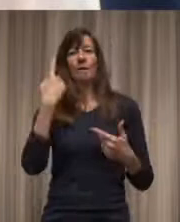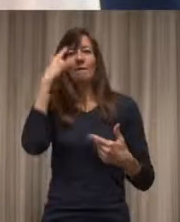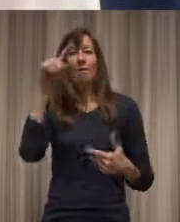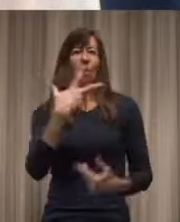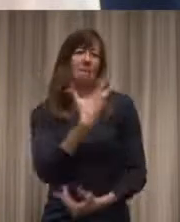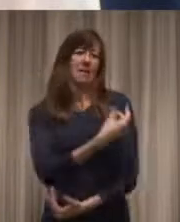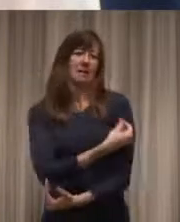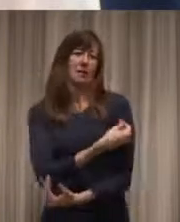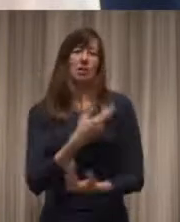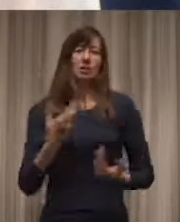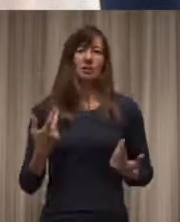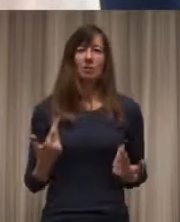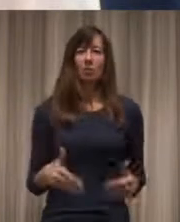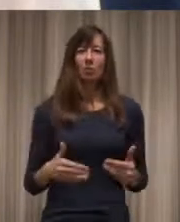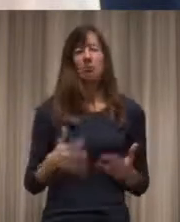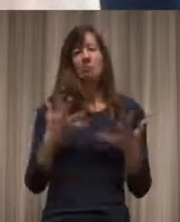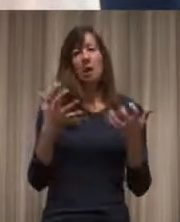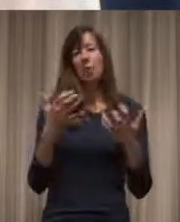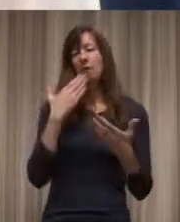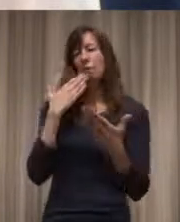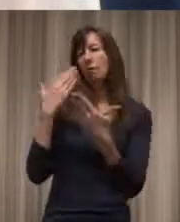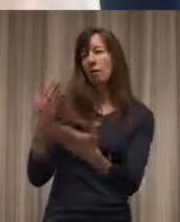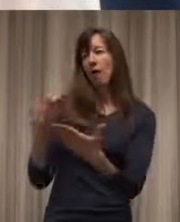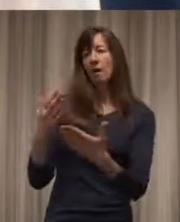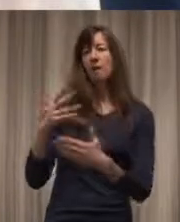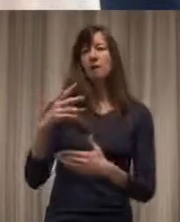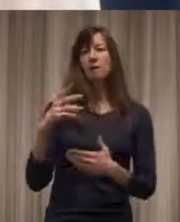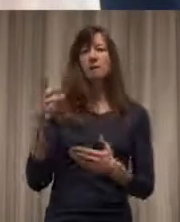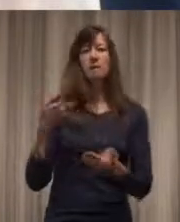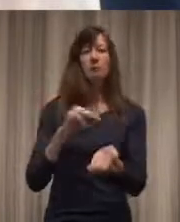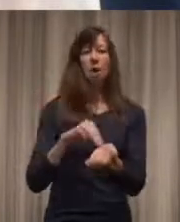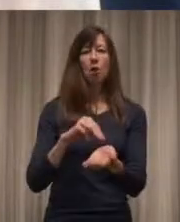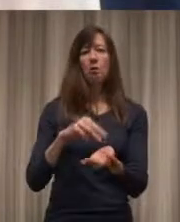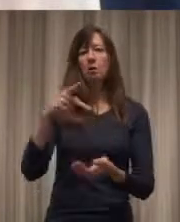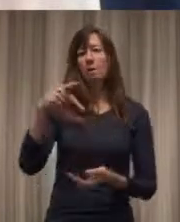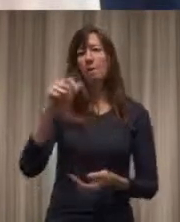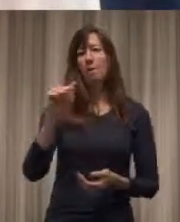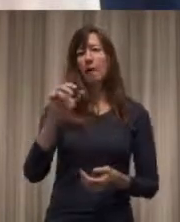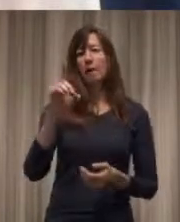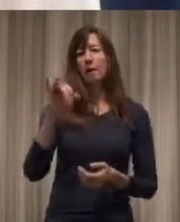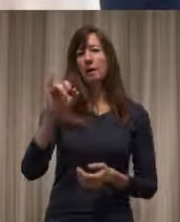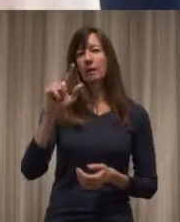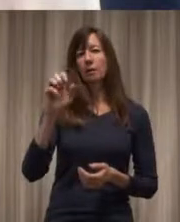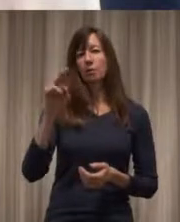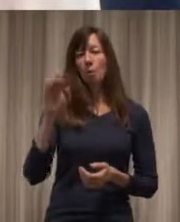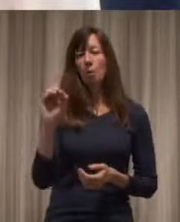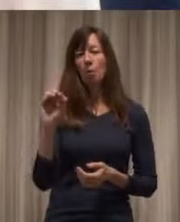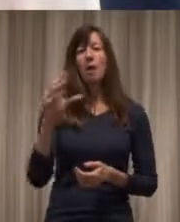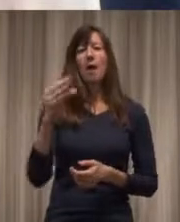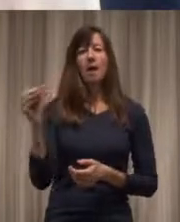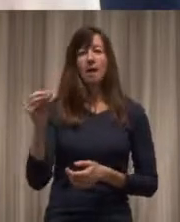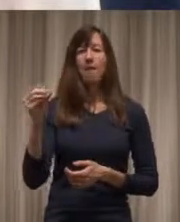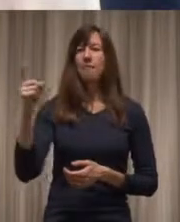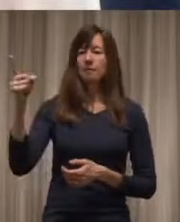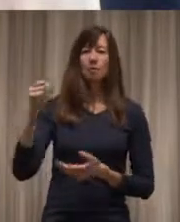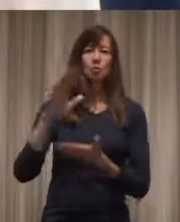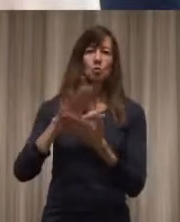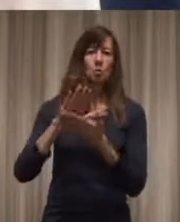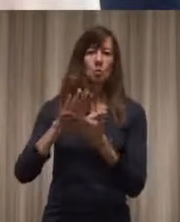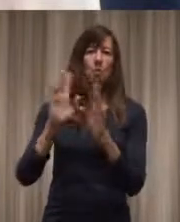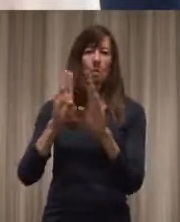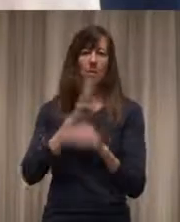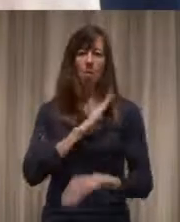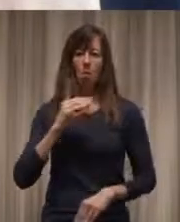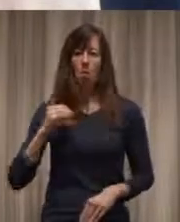board and the school district for their partnership on this, and of course Ellenville Regional and Steve Kelly and his team for their